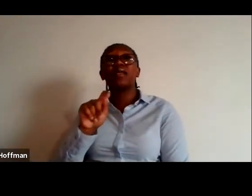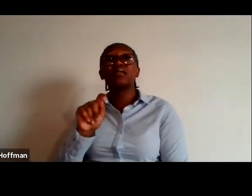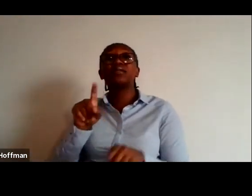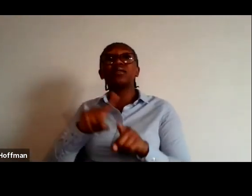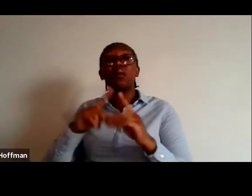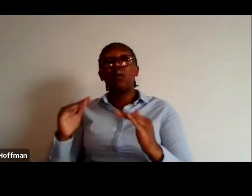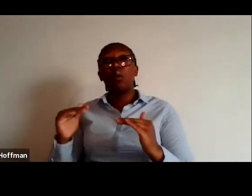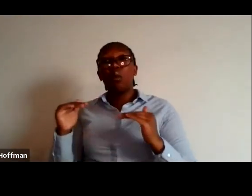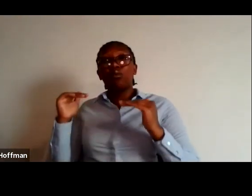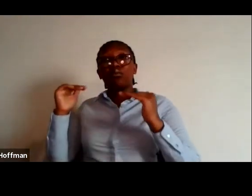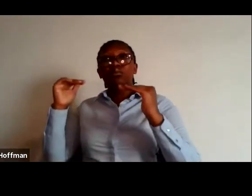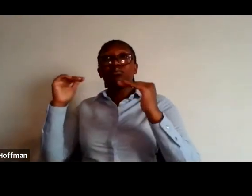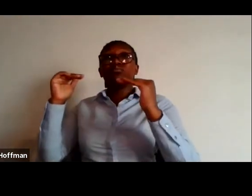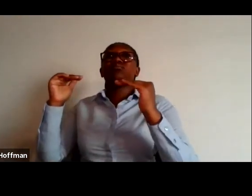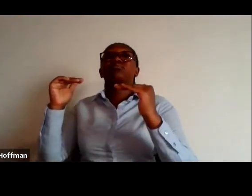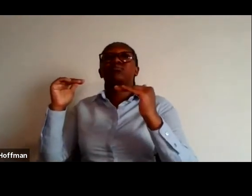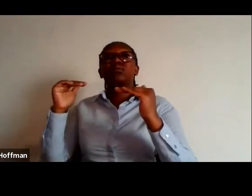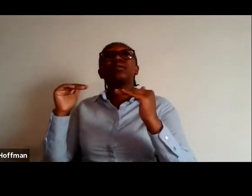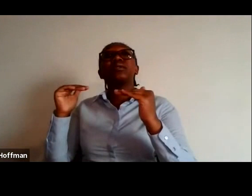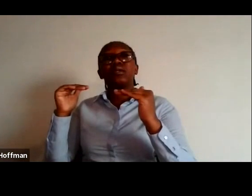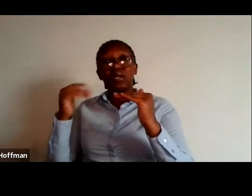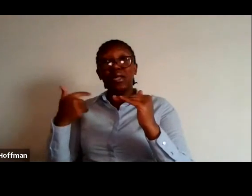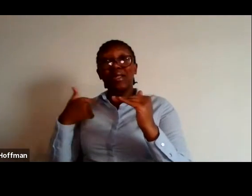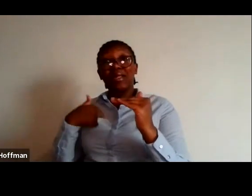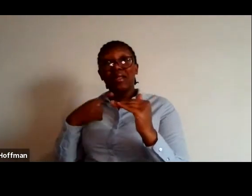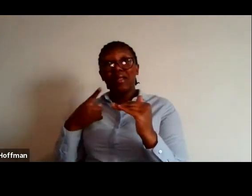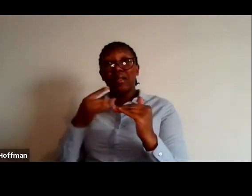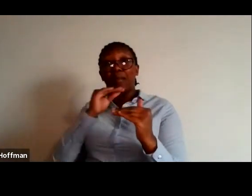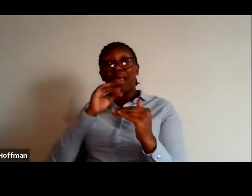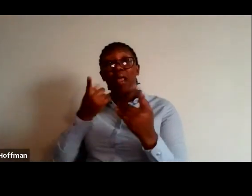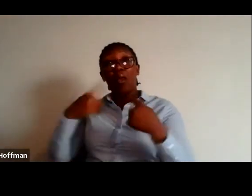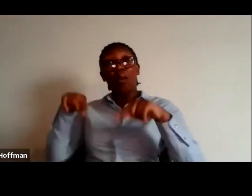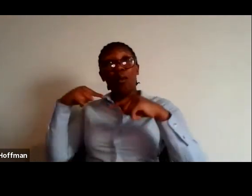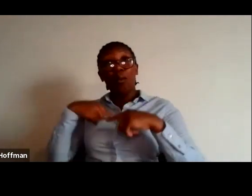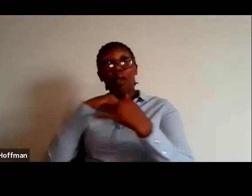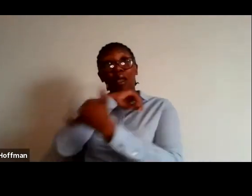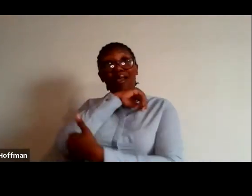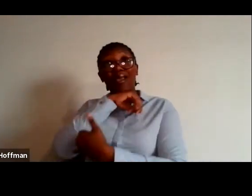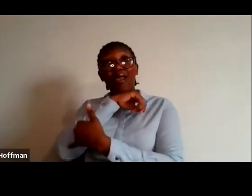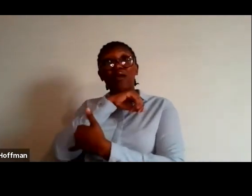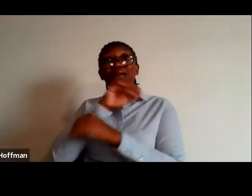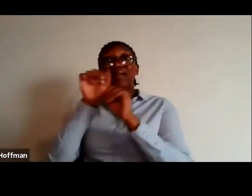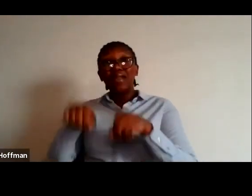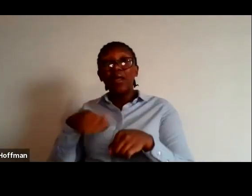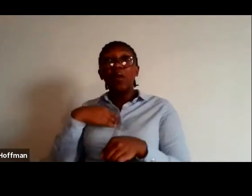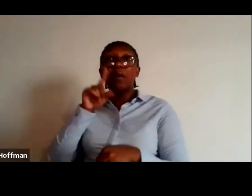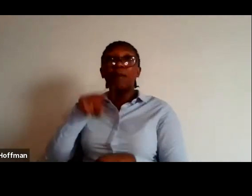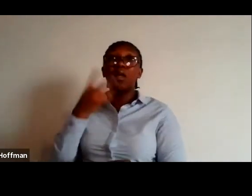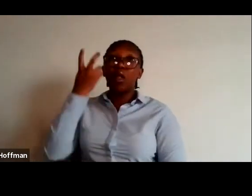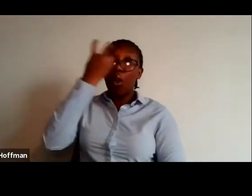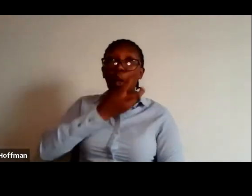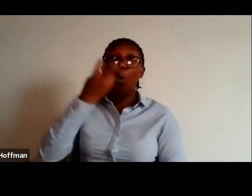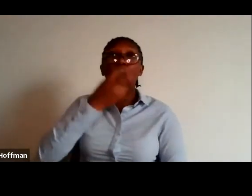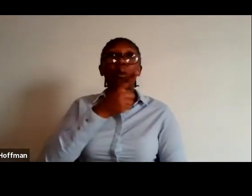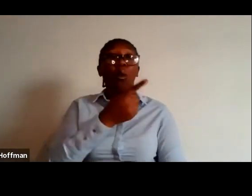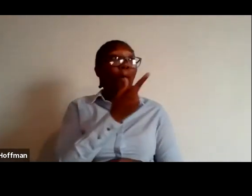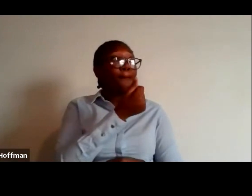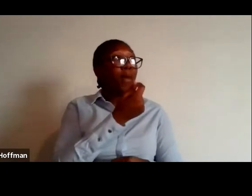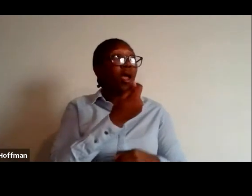it is rising, we will be forced as a country to go and look for money from